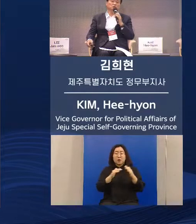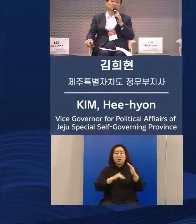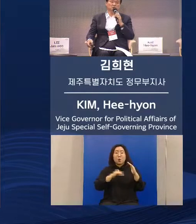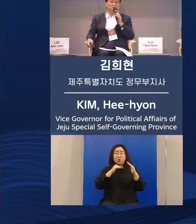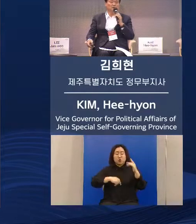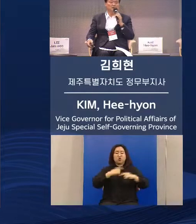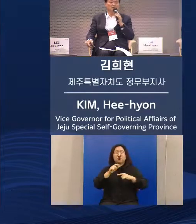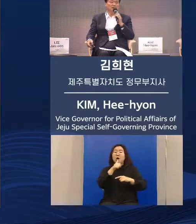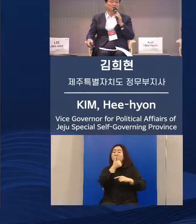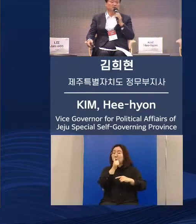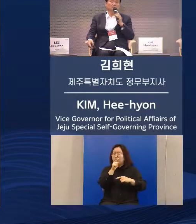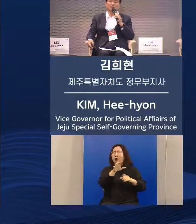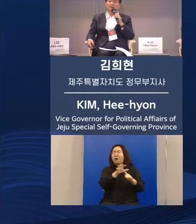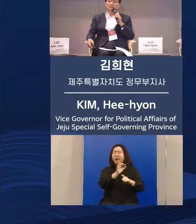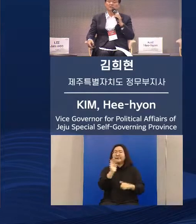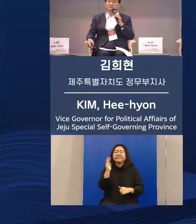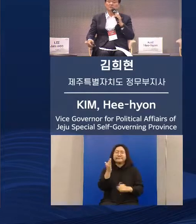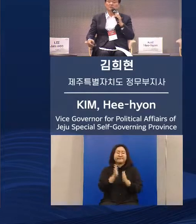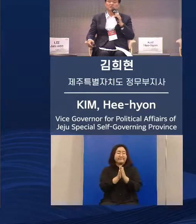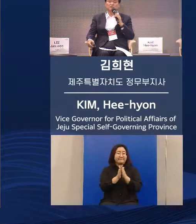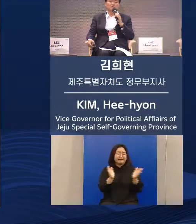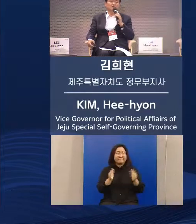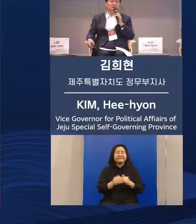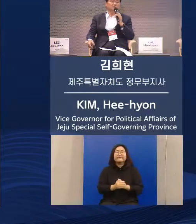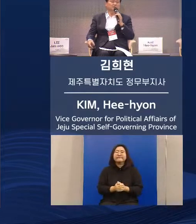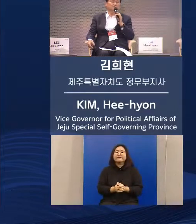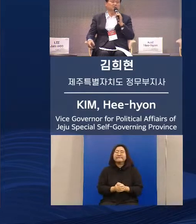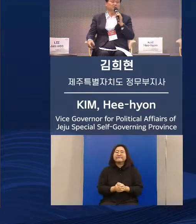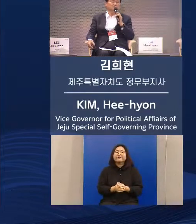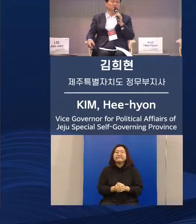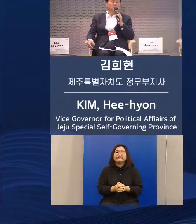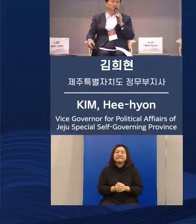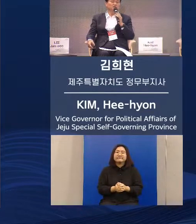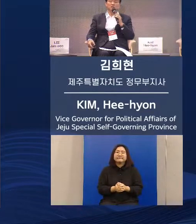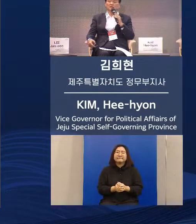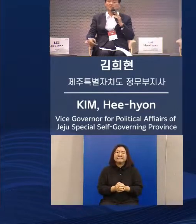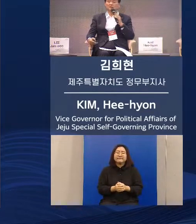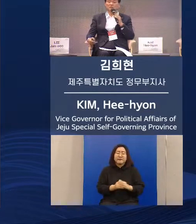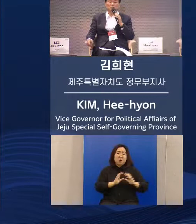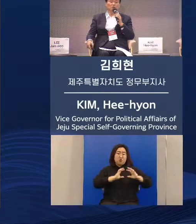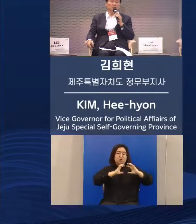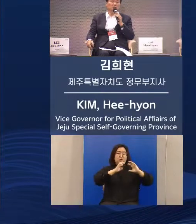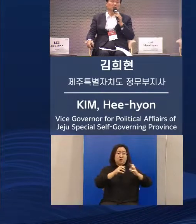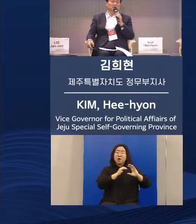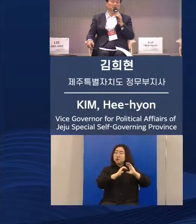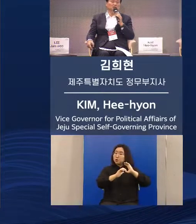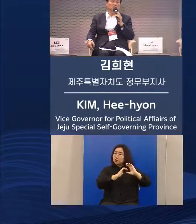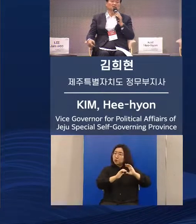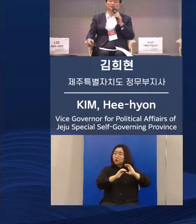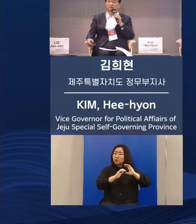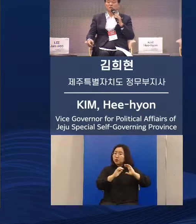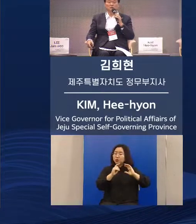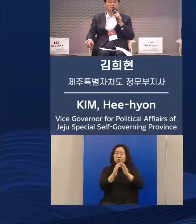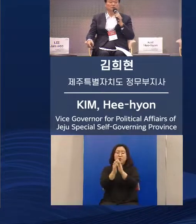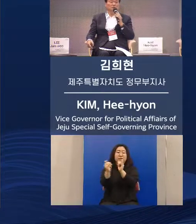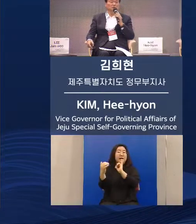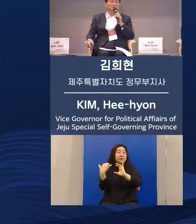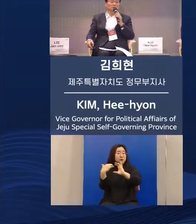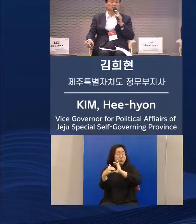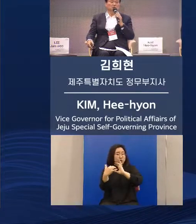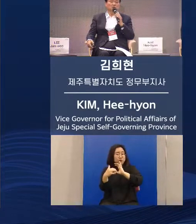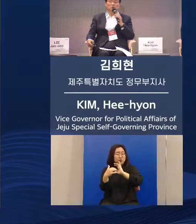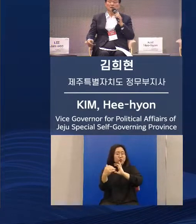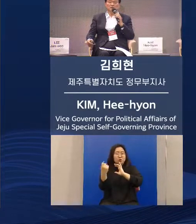of Jeju. That is why we have introduced the public sign language interpretation services. If you